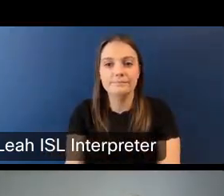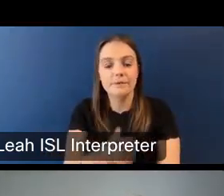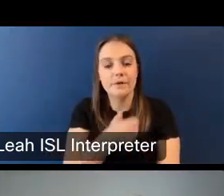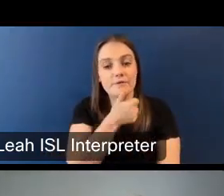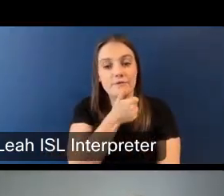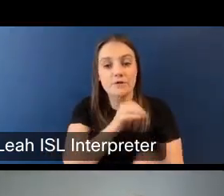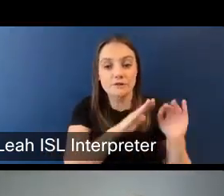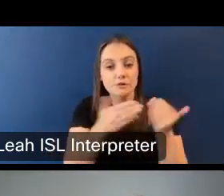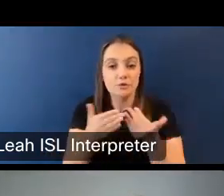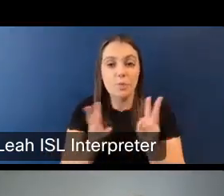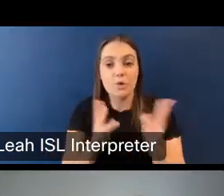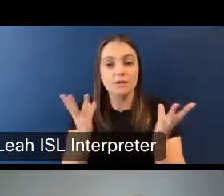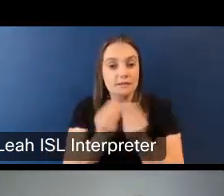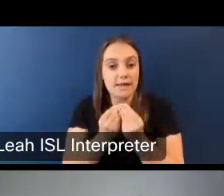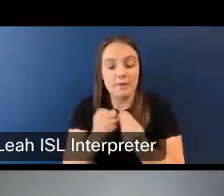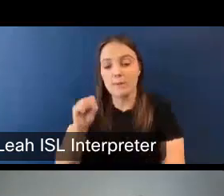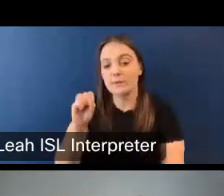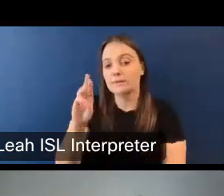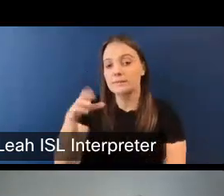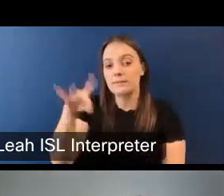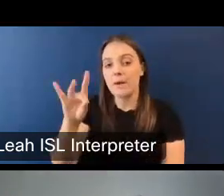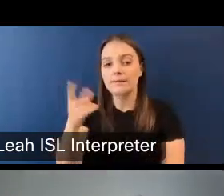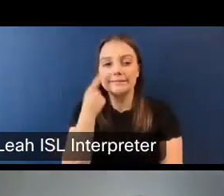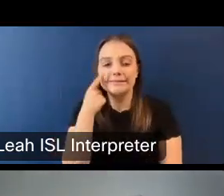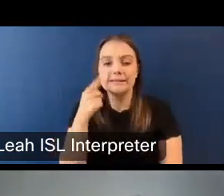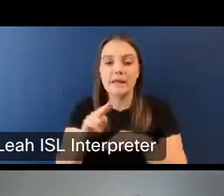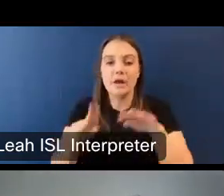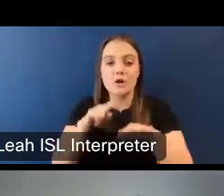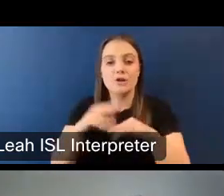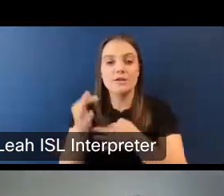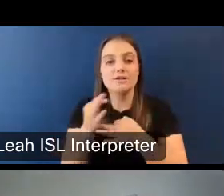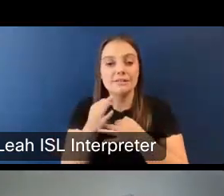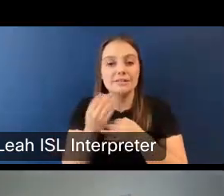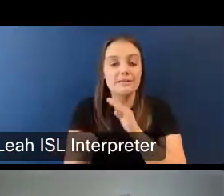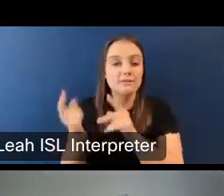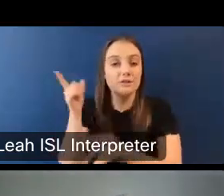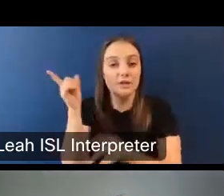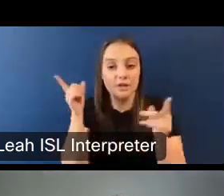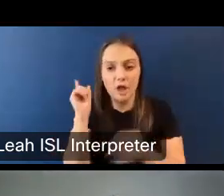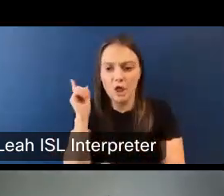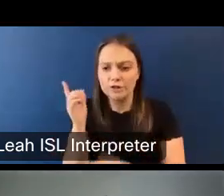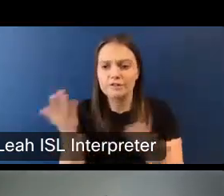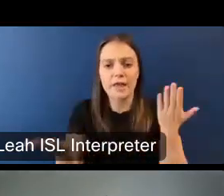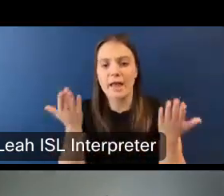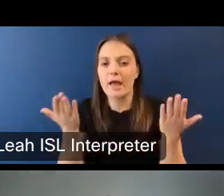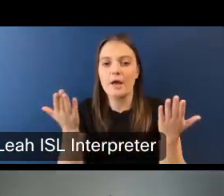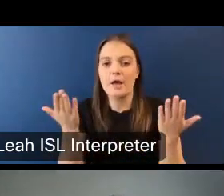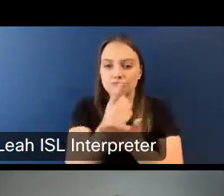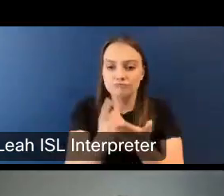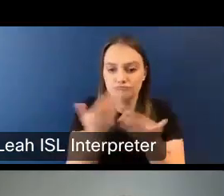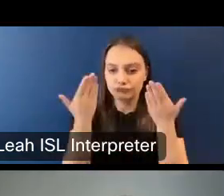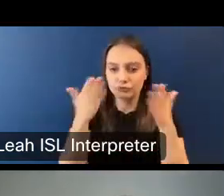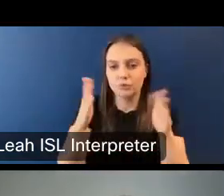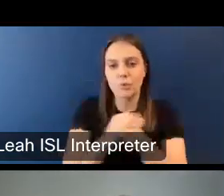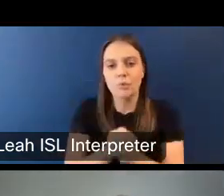some designers, in particular looking at our national safety alerts, how they were designed, presented, were they very